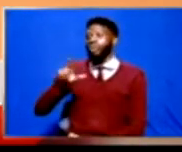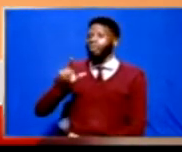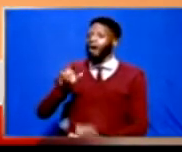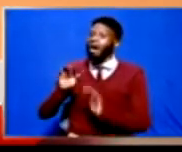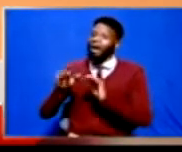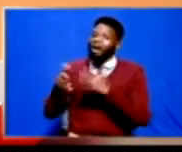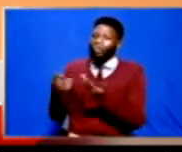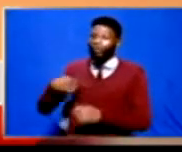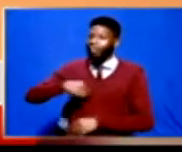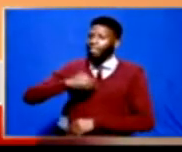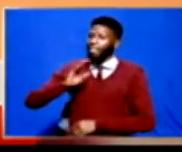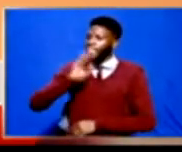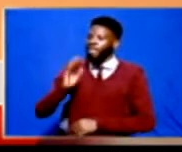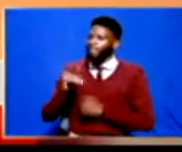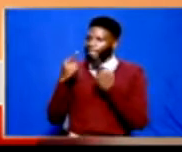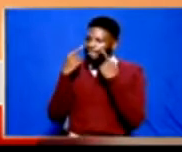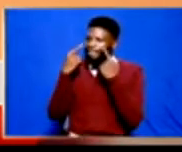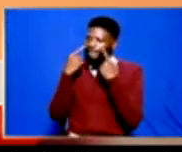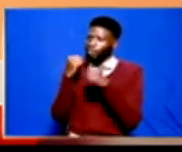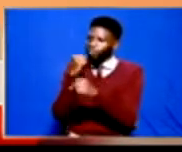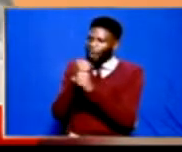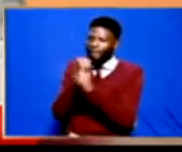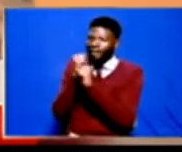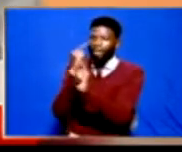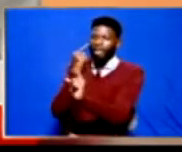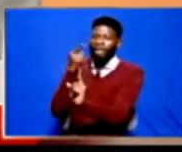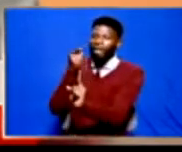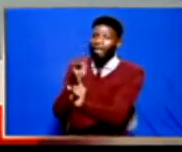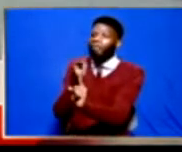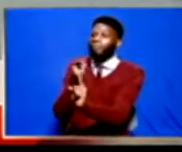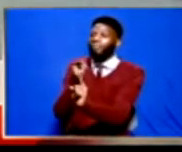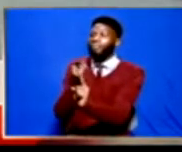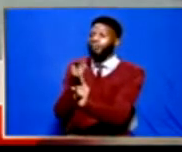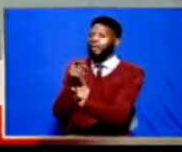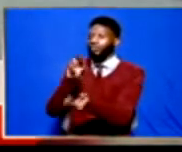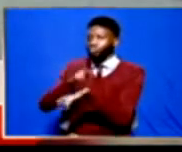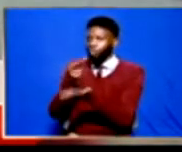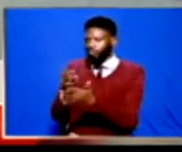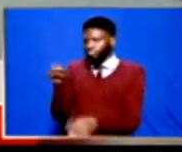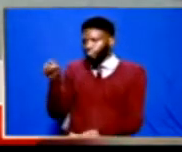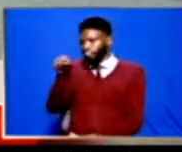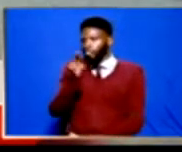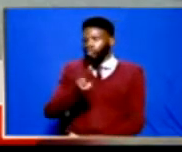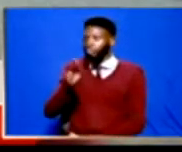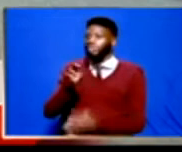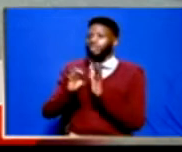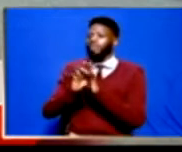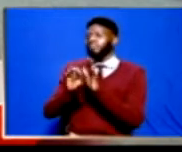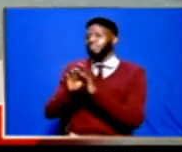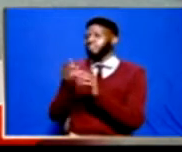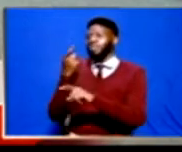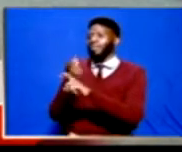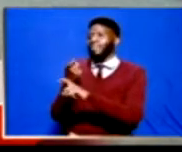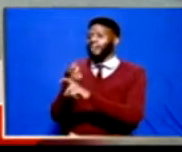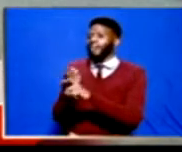seen a concerted effort towards tapping these resources, save for Kwale Sands, where you